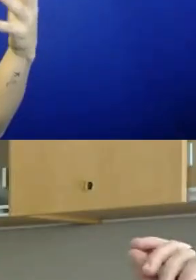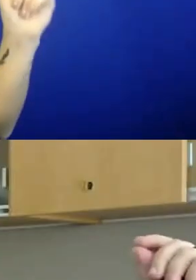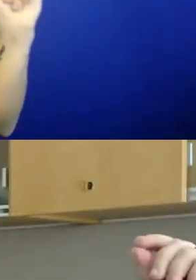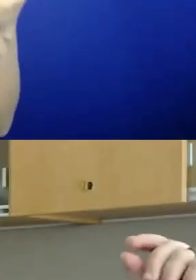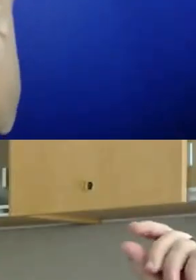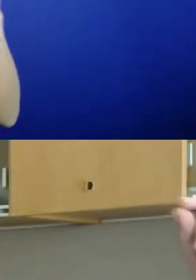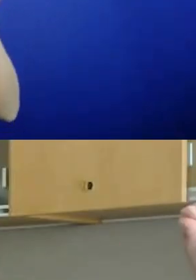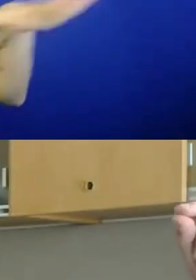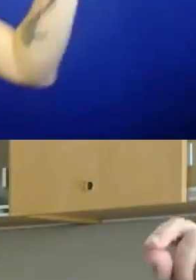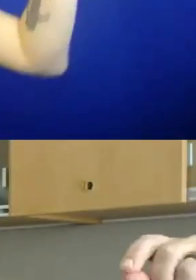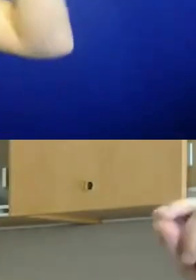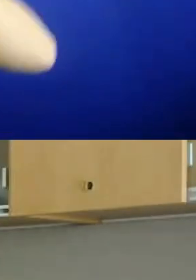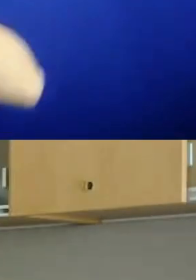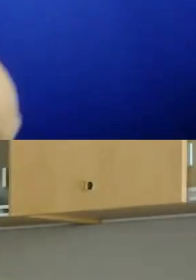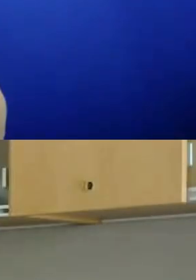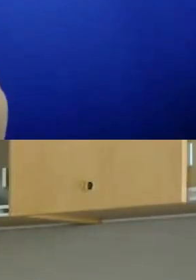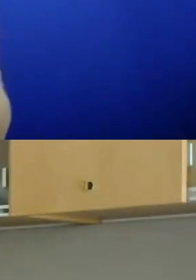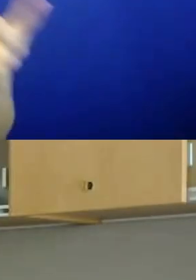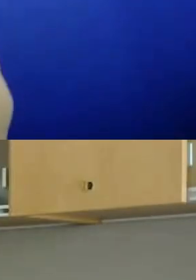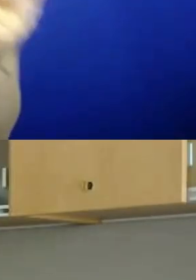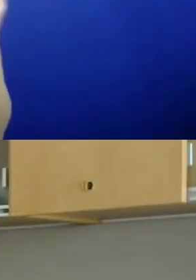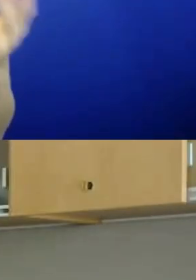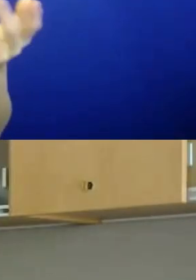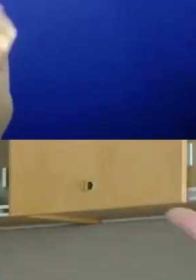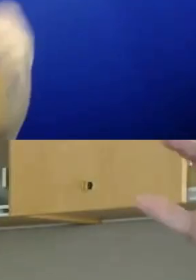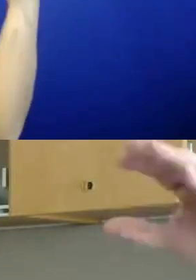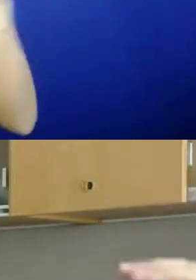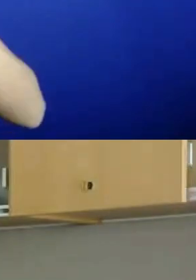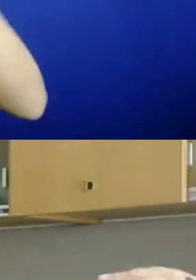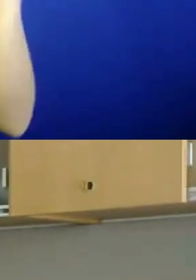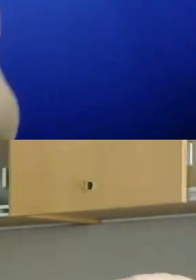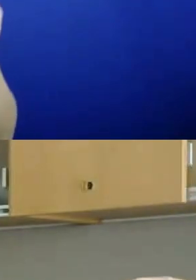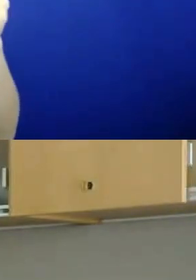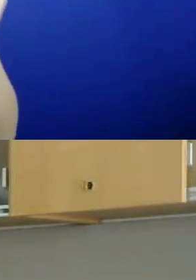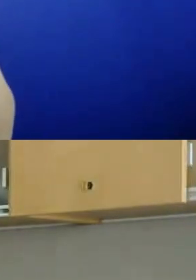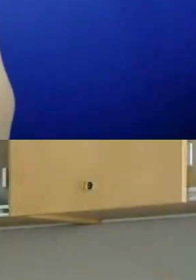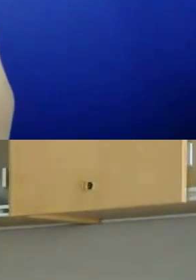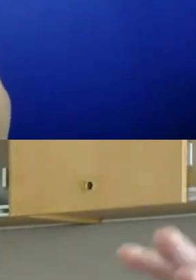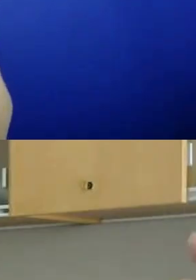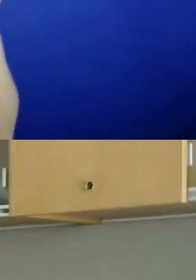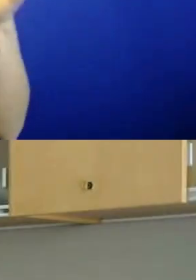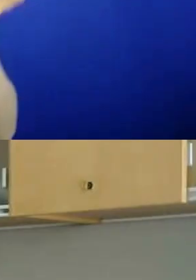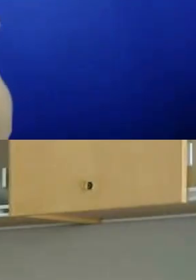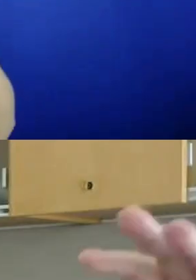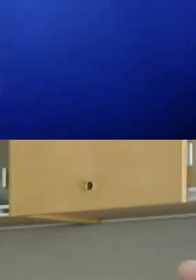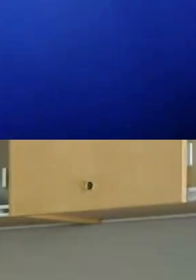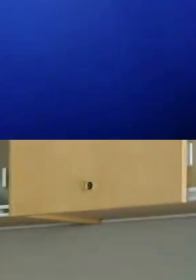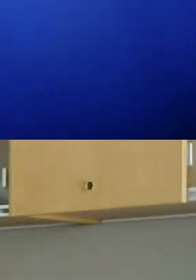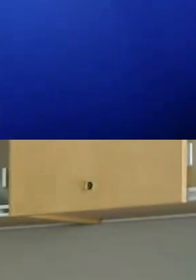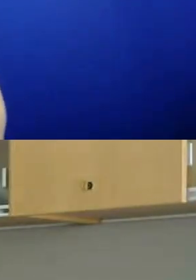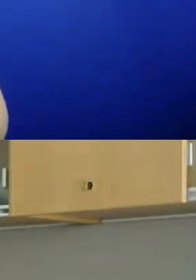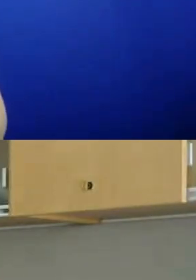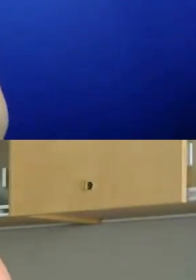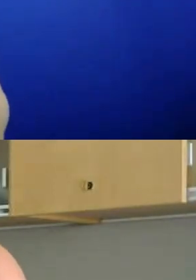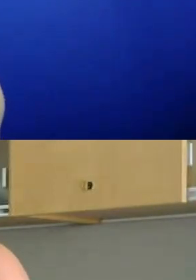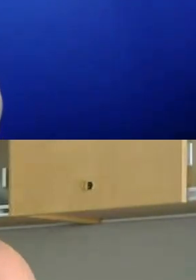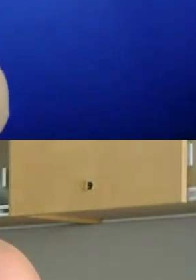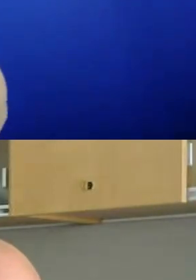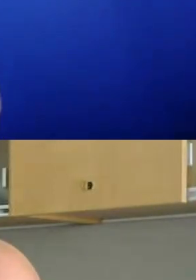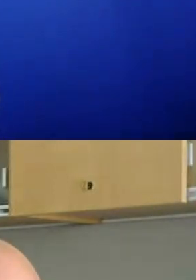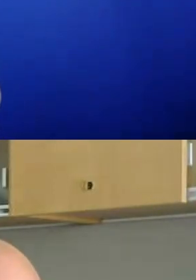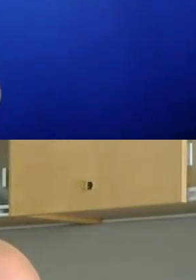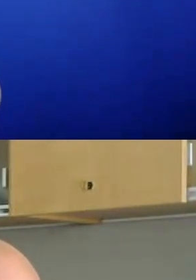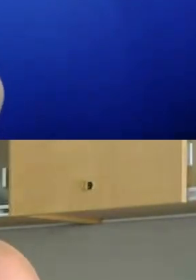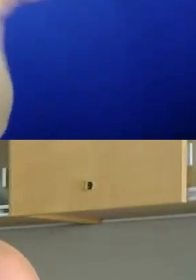THC, right? So if you get a seed today, it's going to be a high percentage THC unless you specifically look for something. So the product that you grow can be